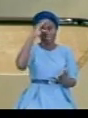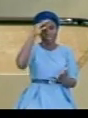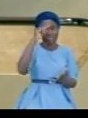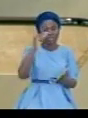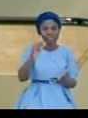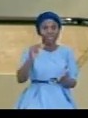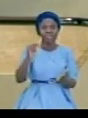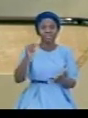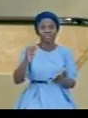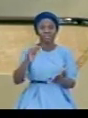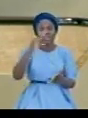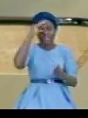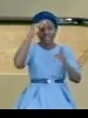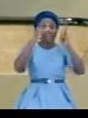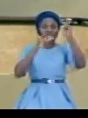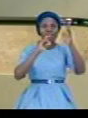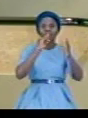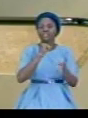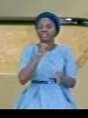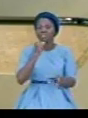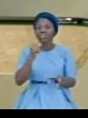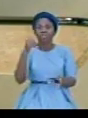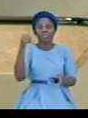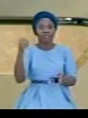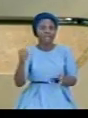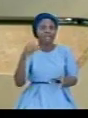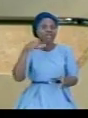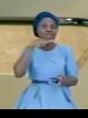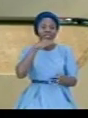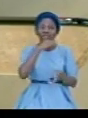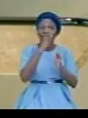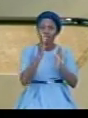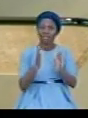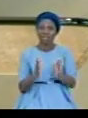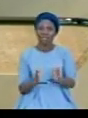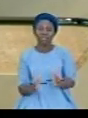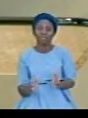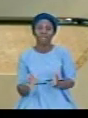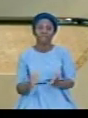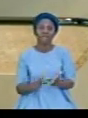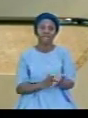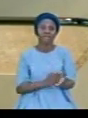lie. He is not a liar.